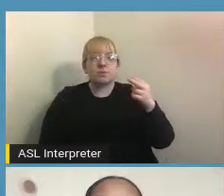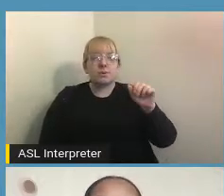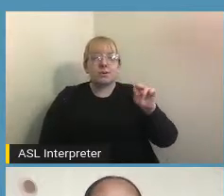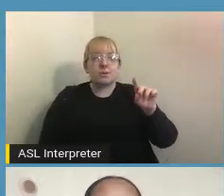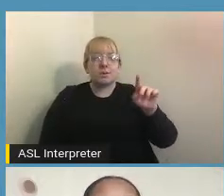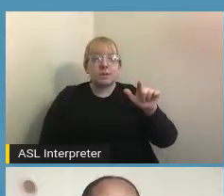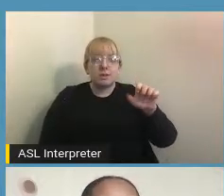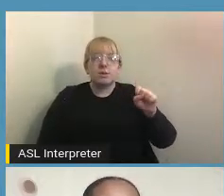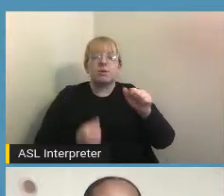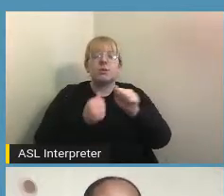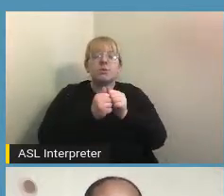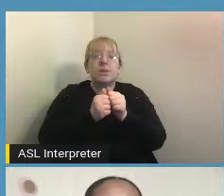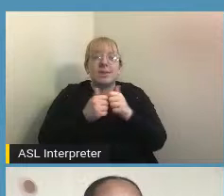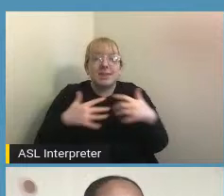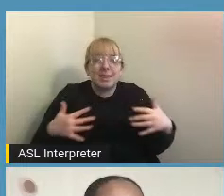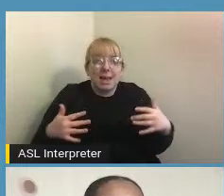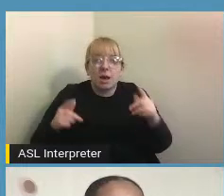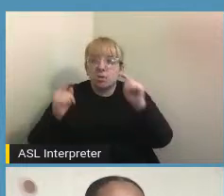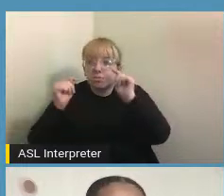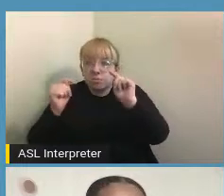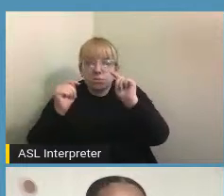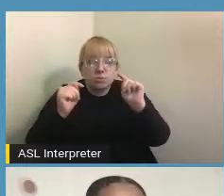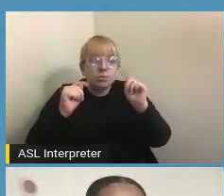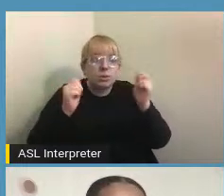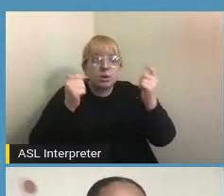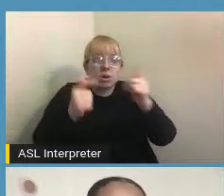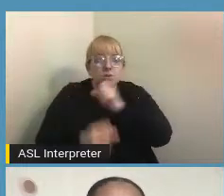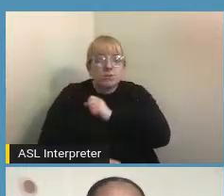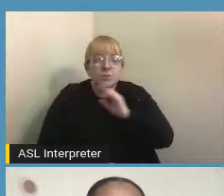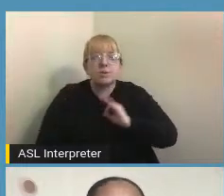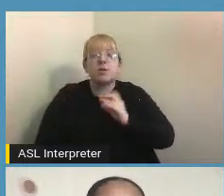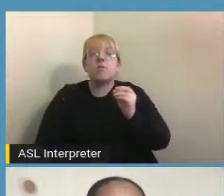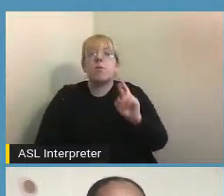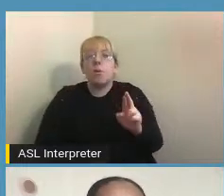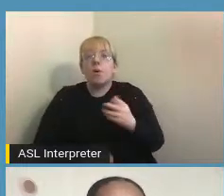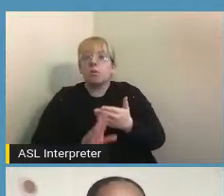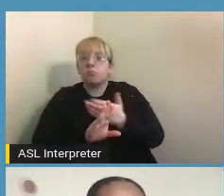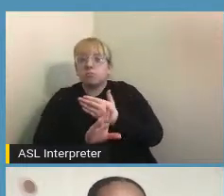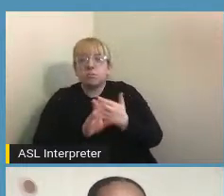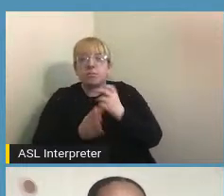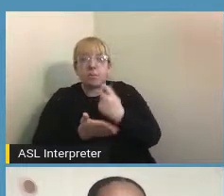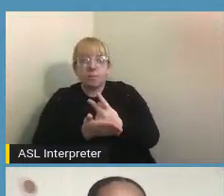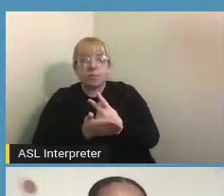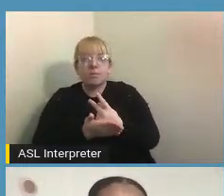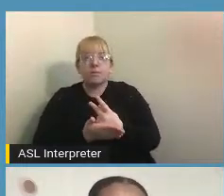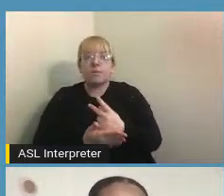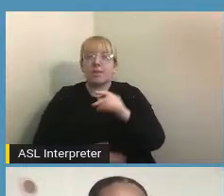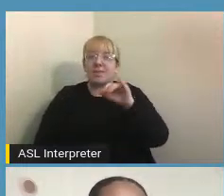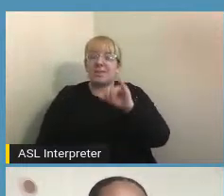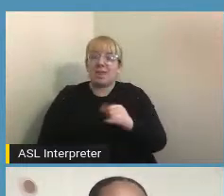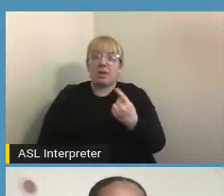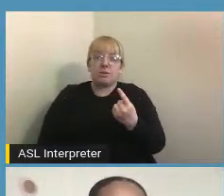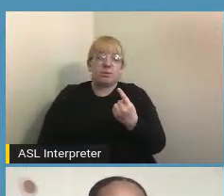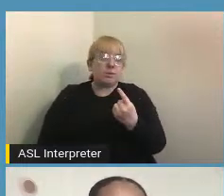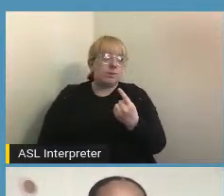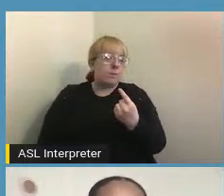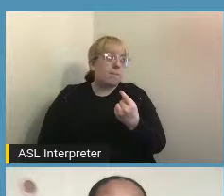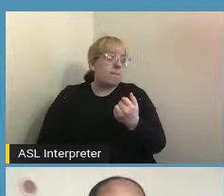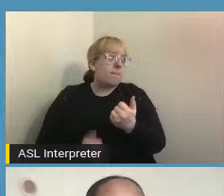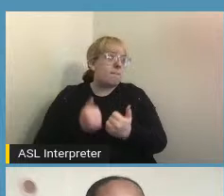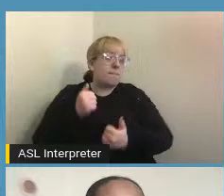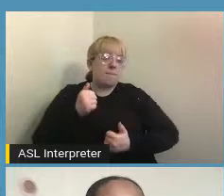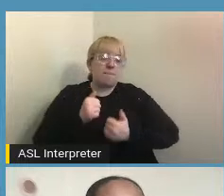without training staff or pre-approving the content. I think that is possibly one of the biggest